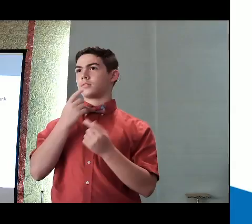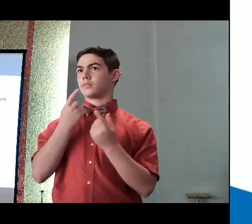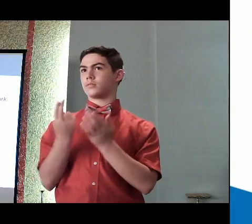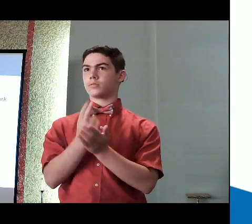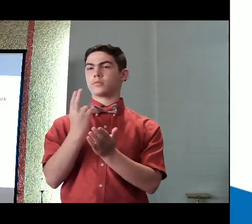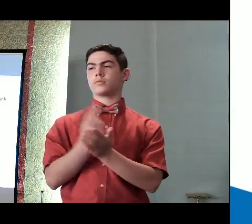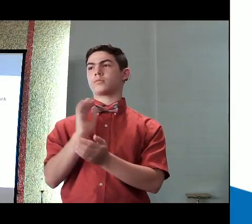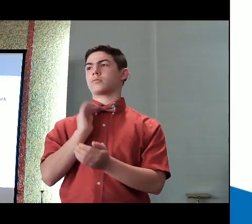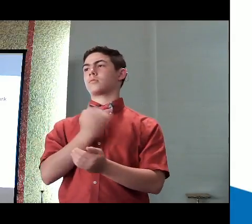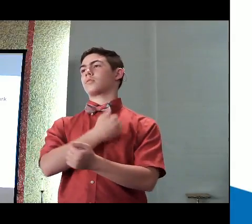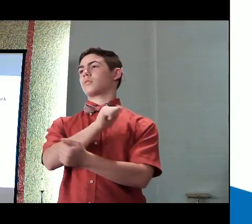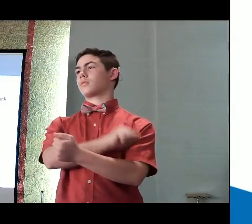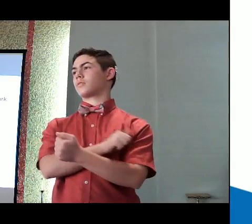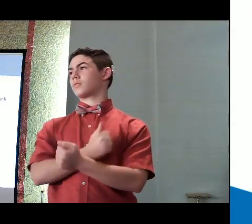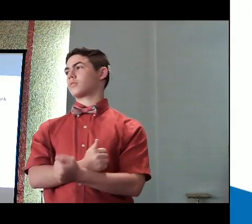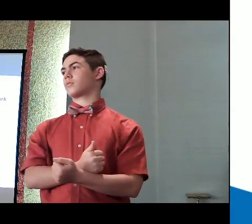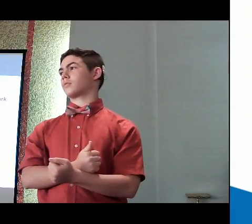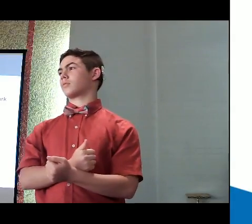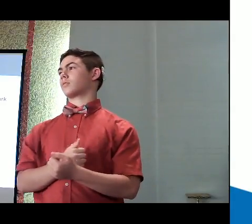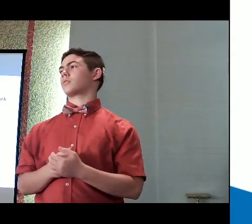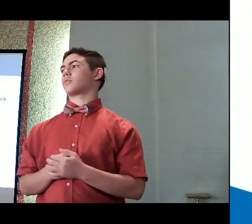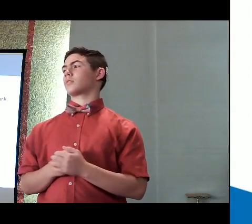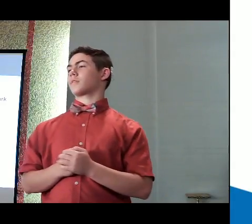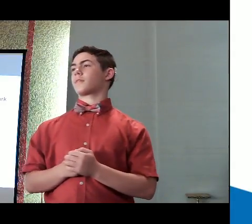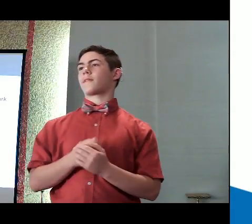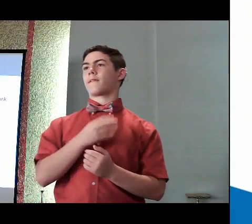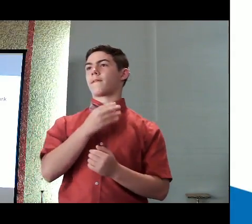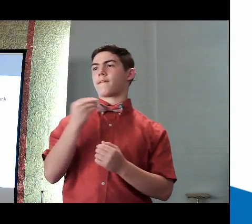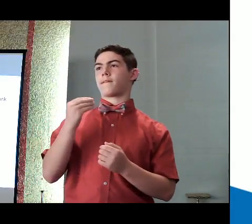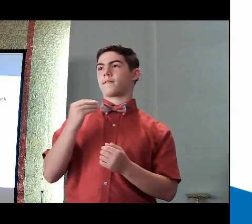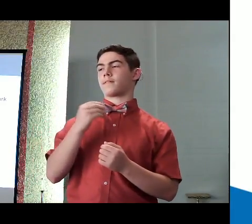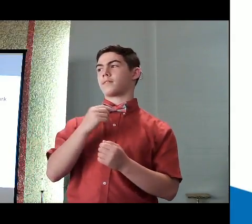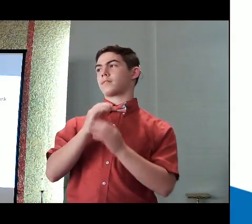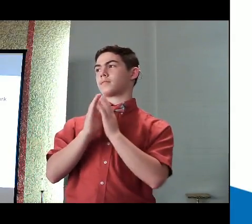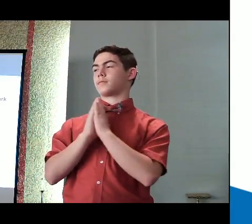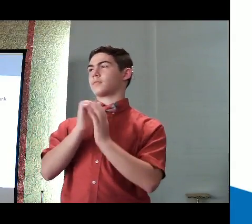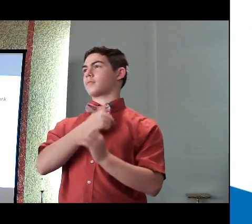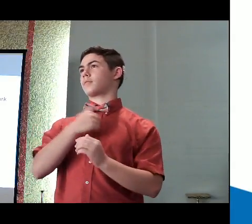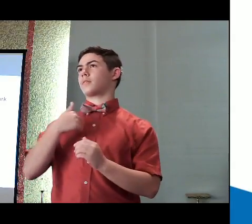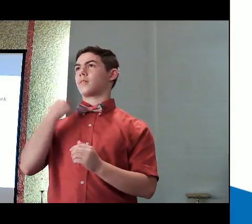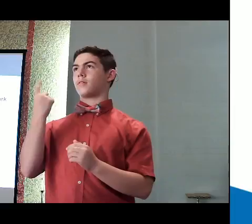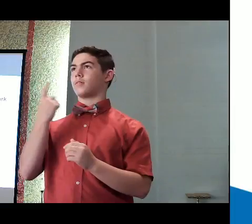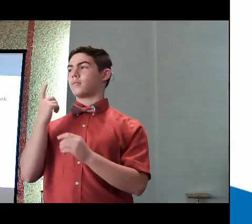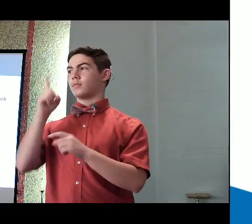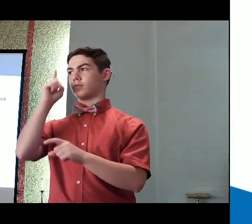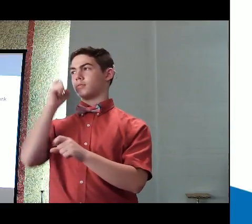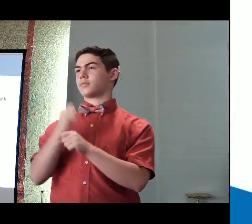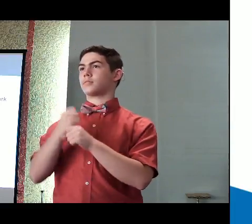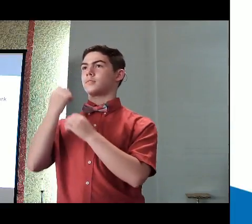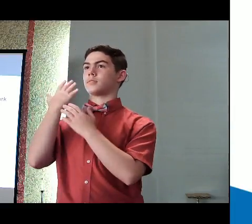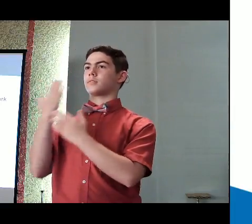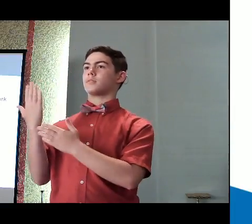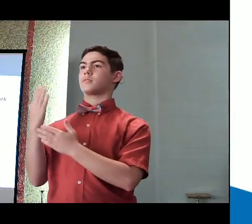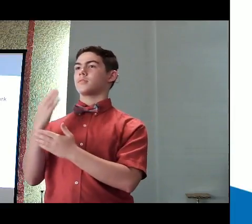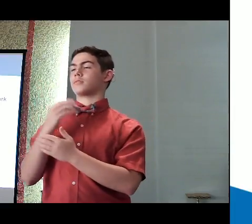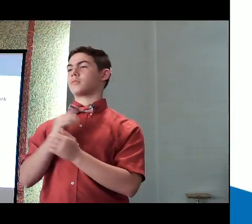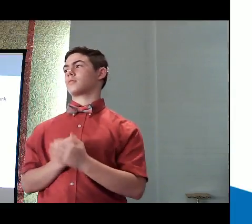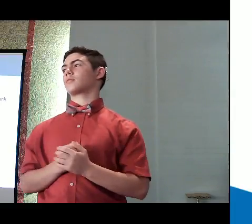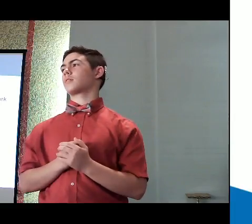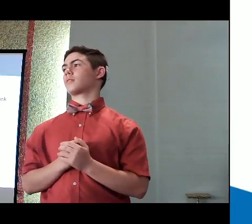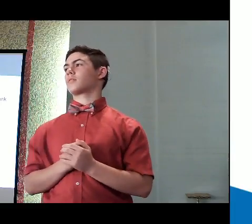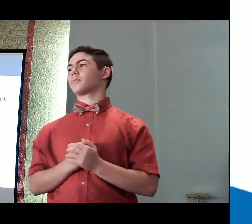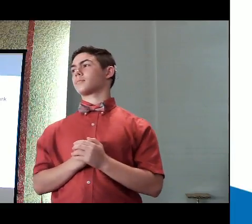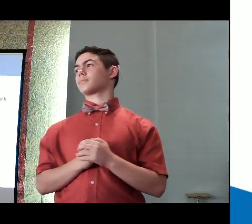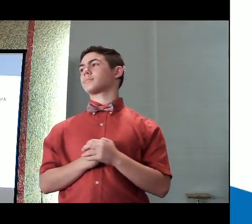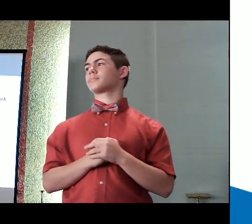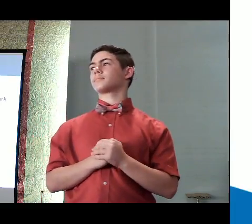in holy reverence of what we've been entrusted, Father. We've been given a precious daughter. We've been given a precious woman of God. And we pray, God, for all